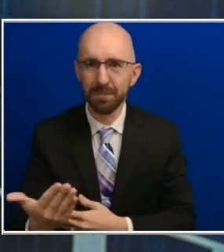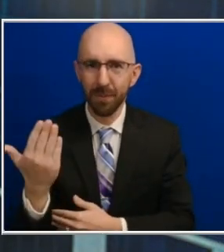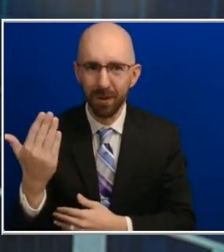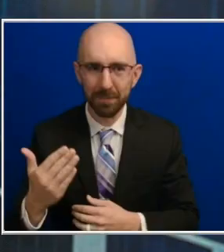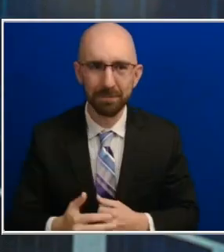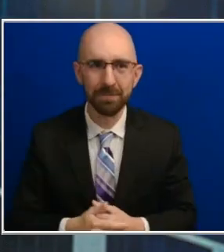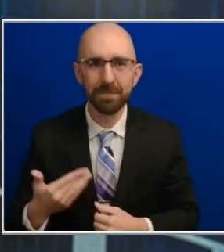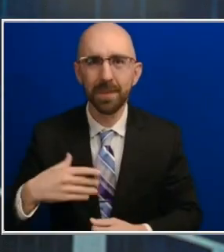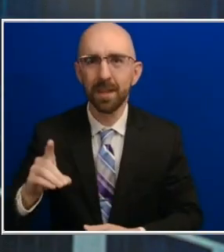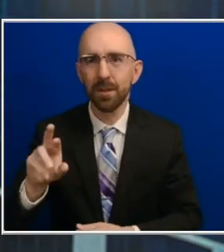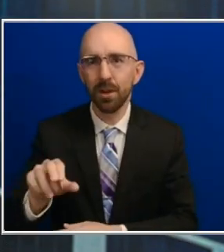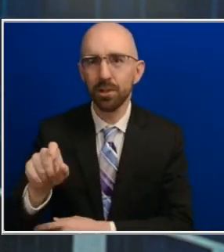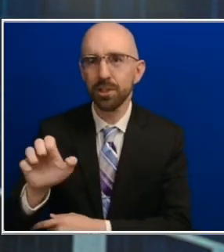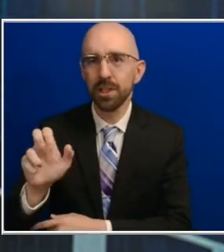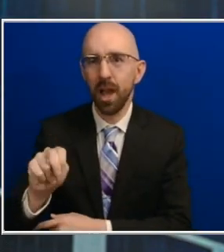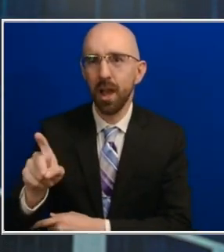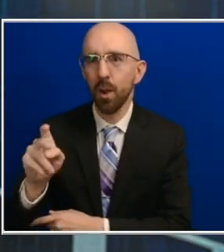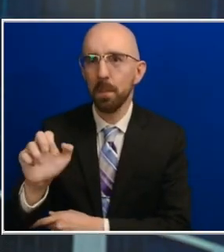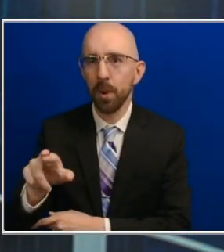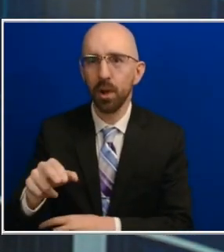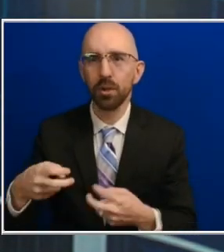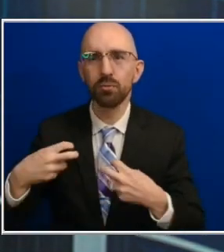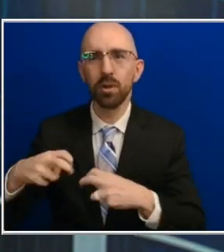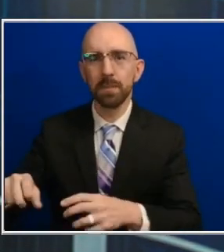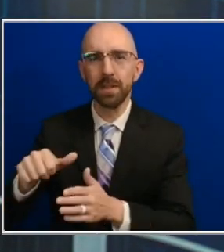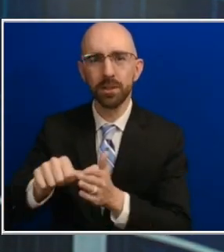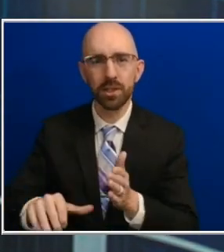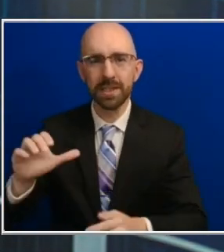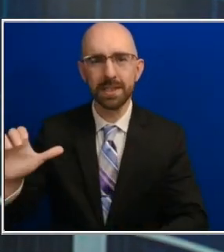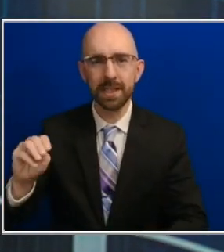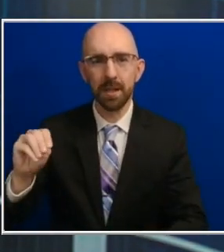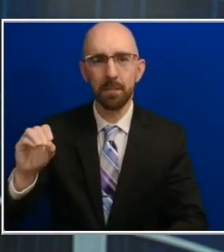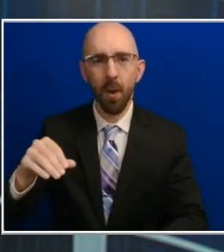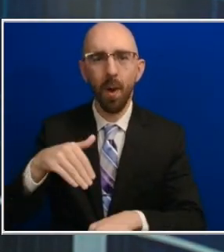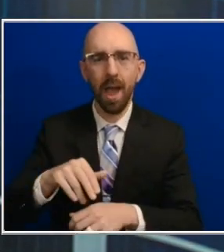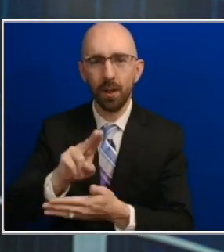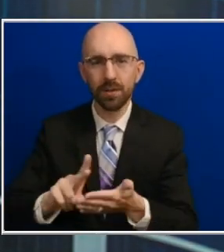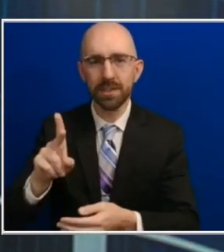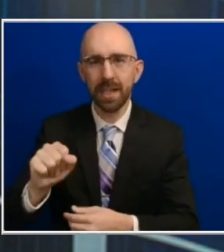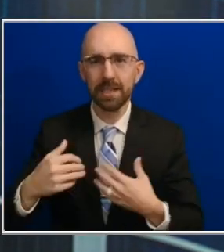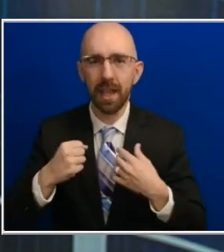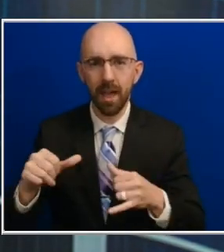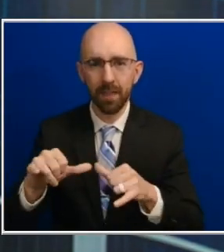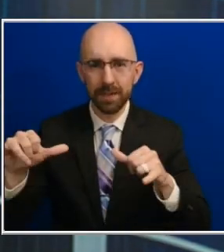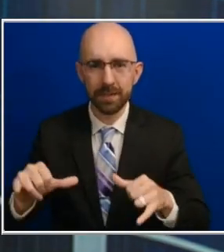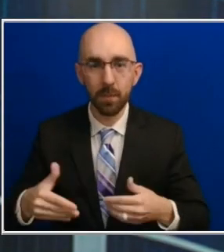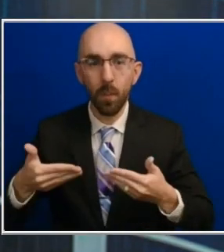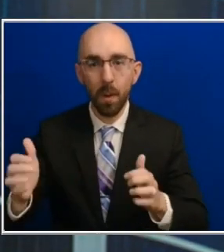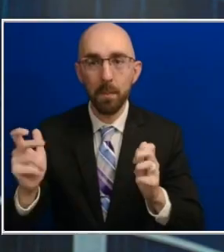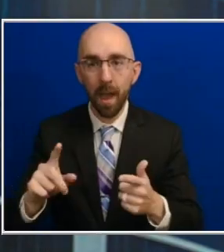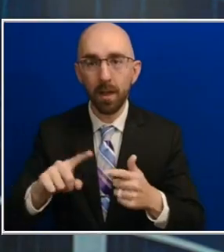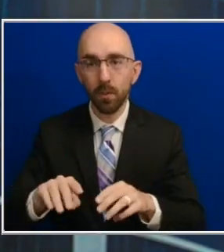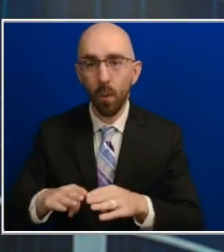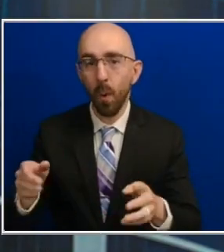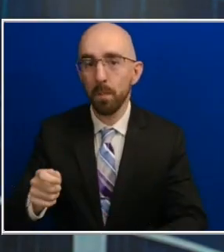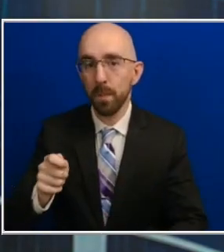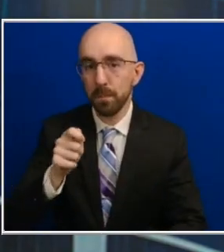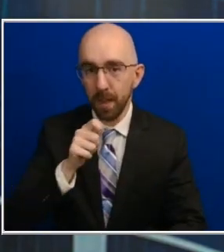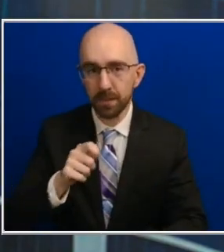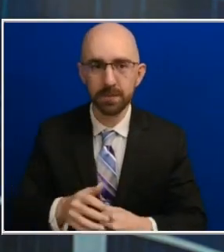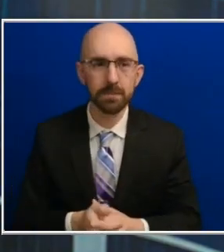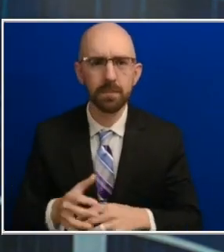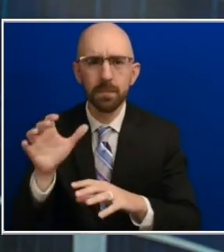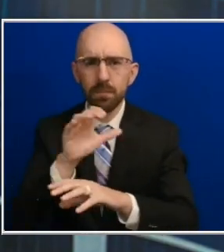I'm Dr. Sean Coomer, transplant surgeon and chief medical officer at the University of Kansas Health System. Welcome back to Open Mics. The